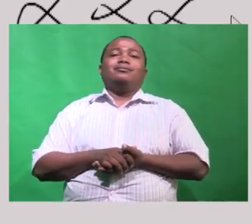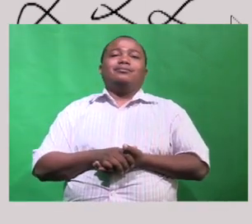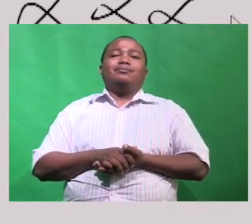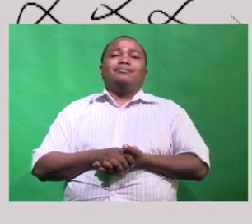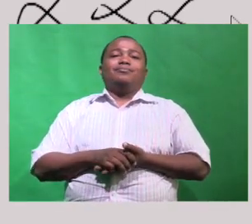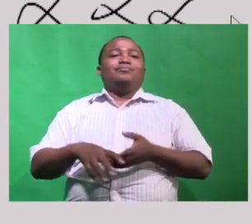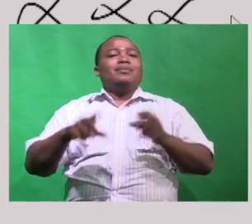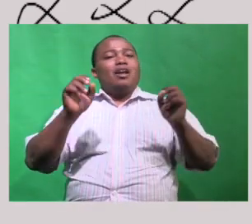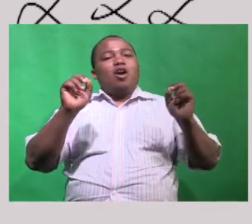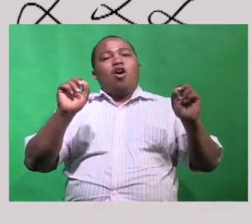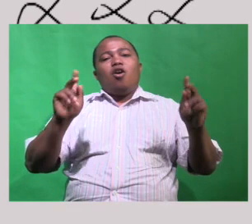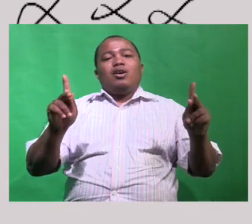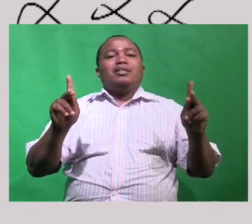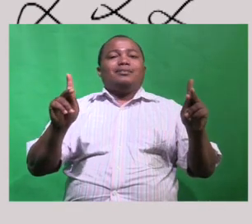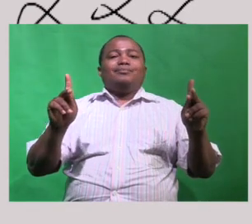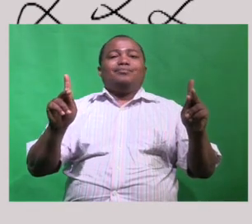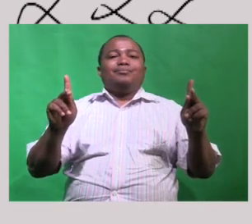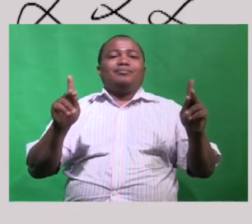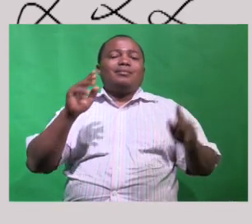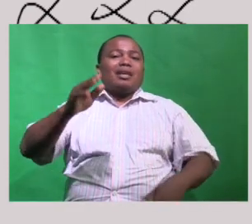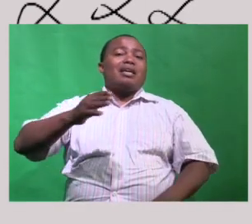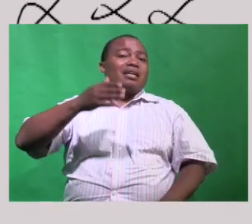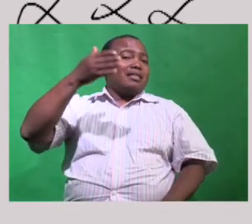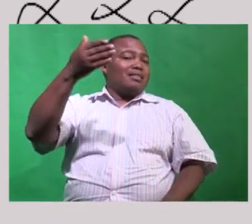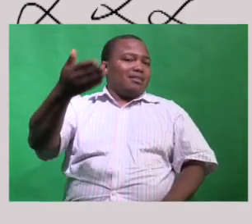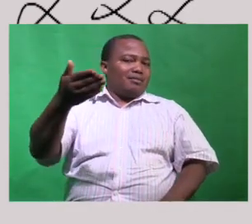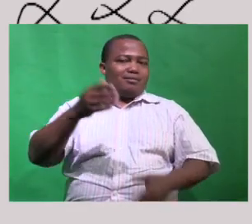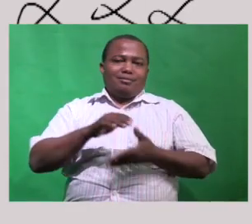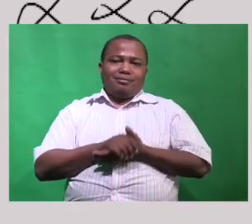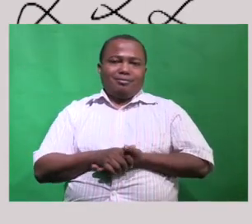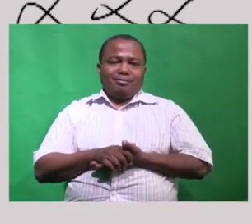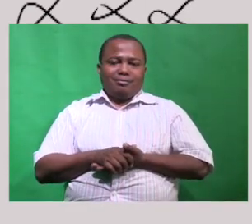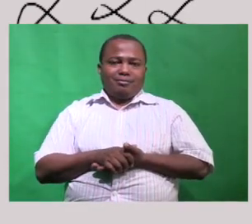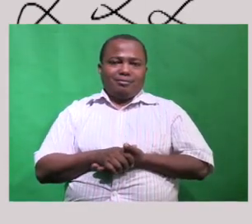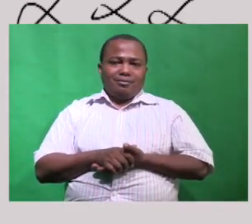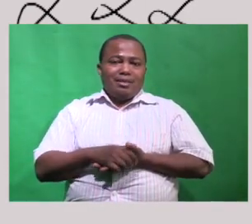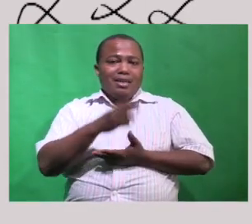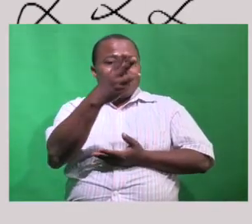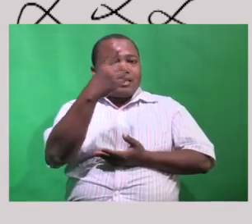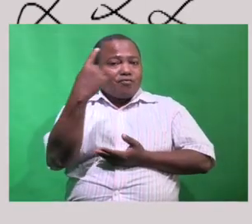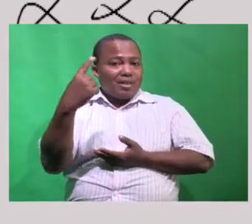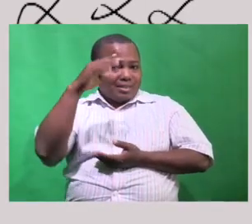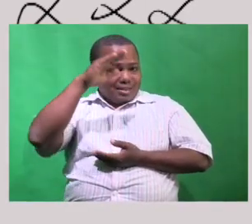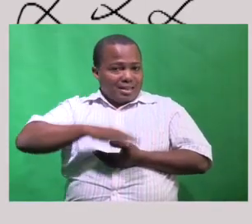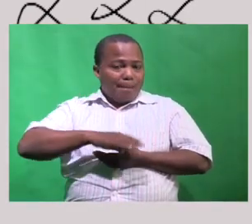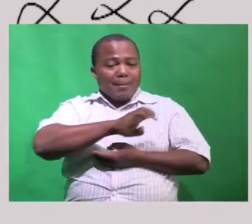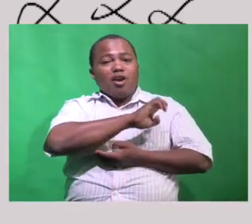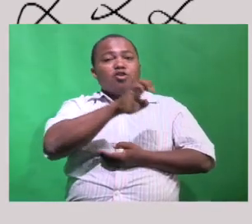Okay. Then on 31st December